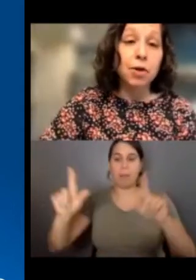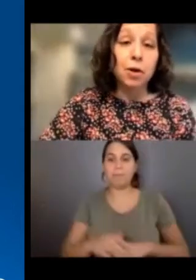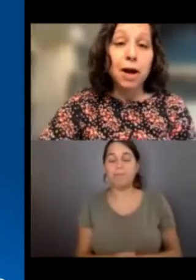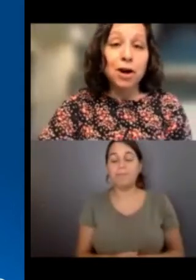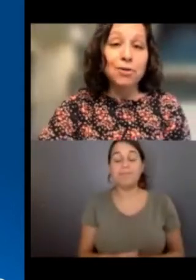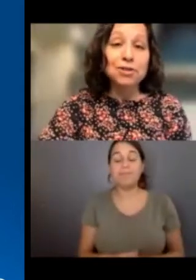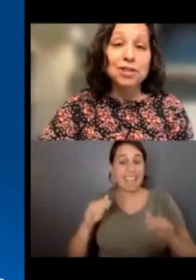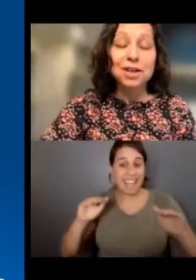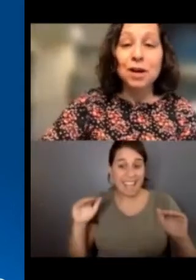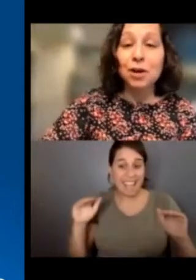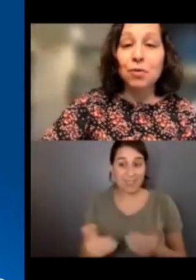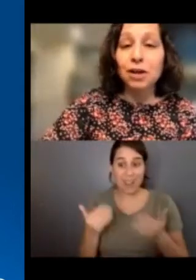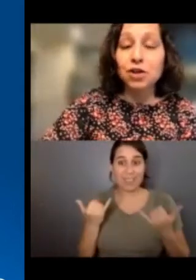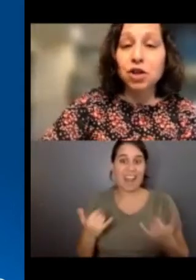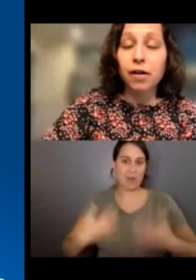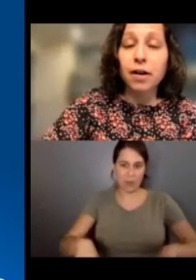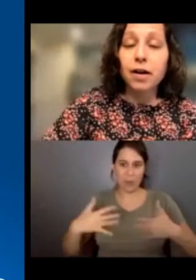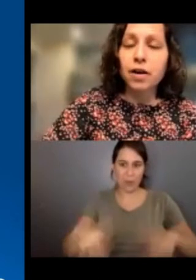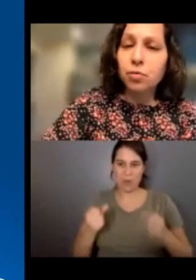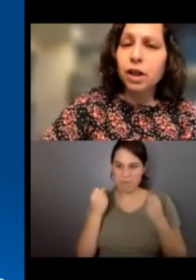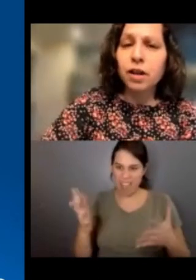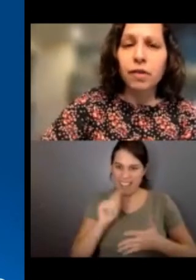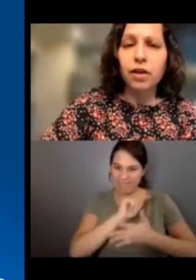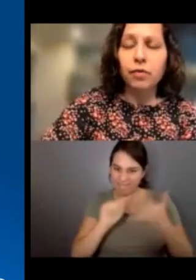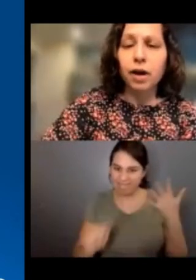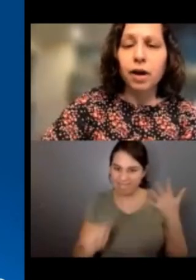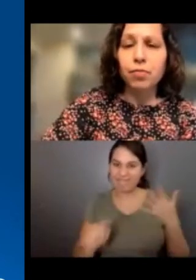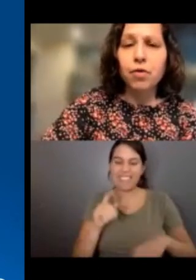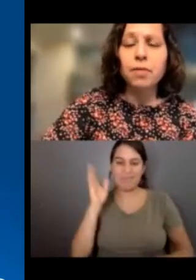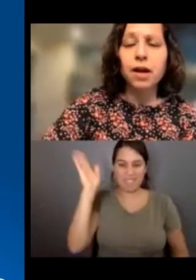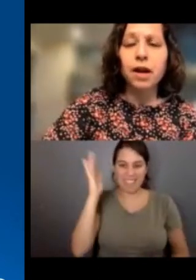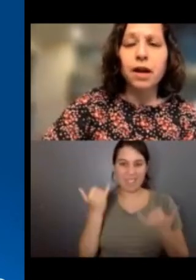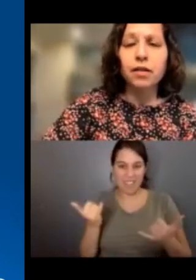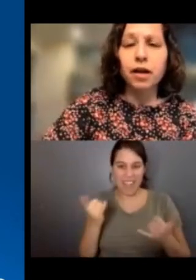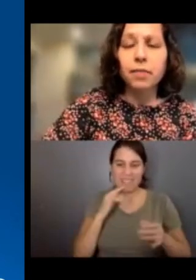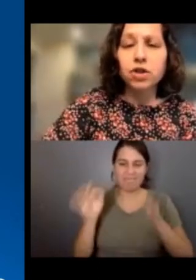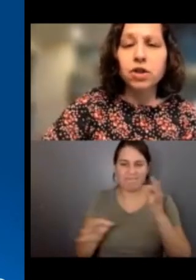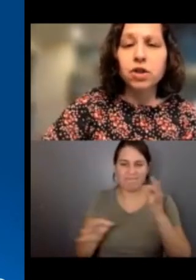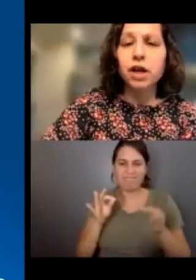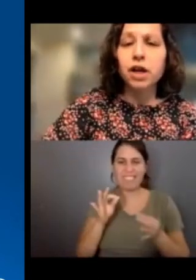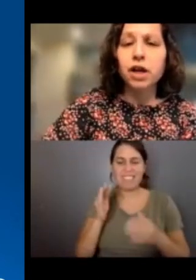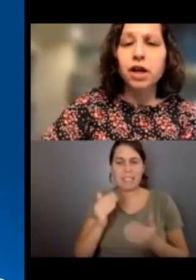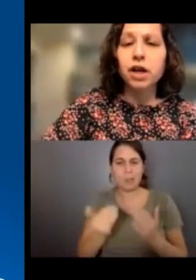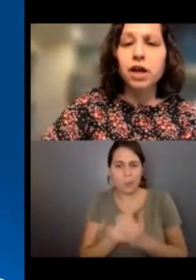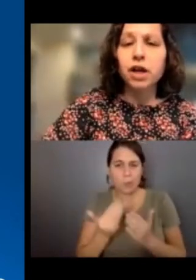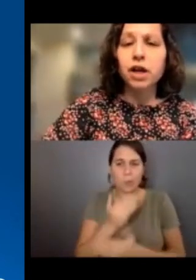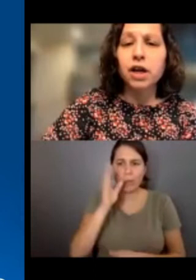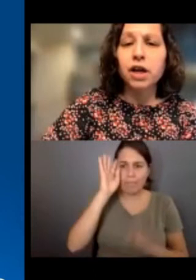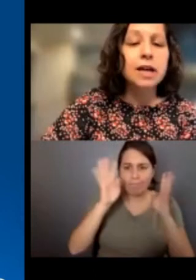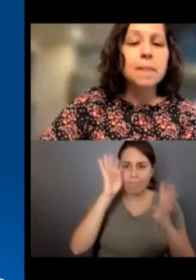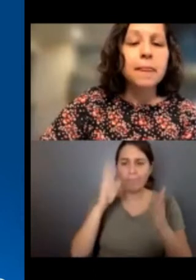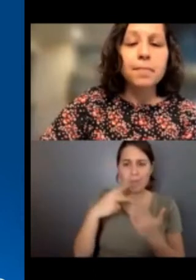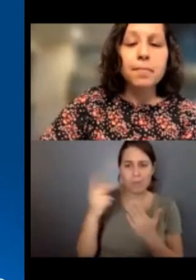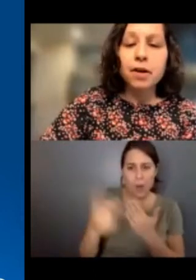a powerhouse team getting ready to share some really innovative programming and educational innovation with